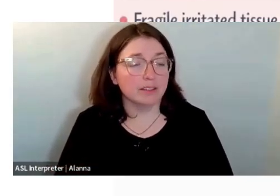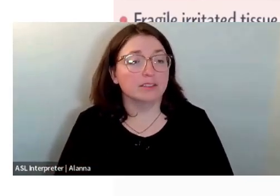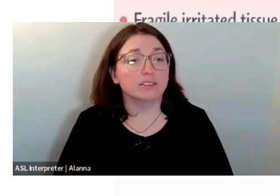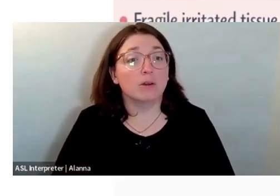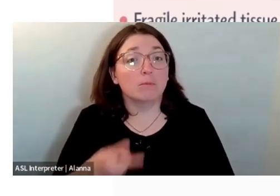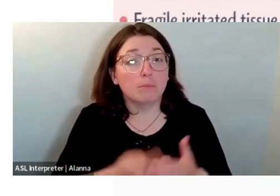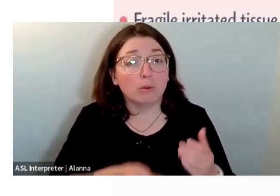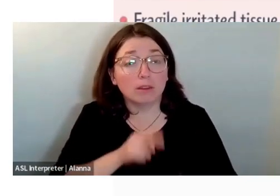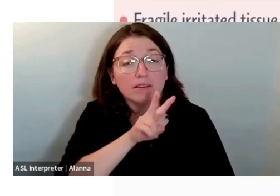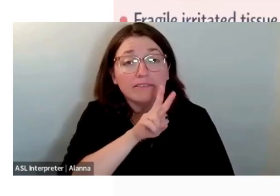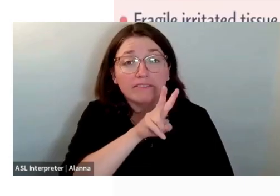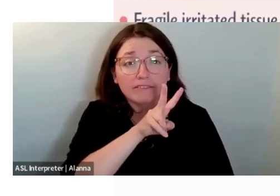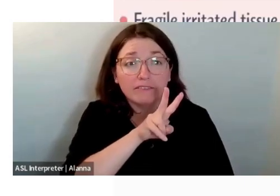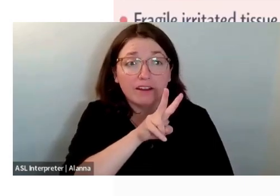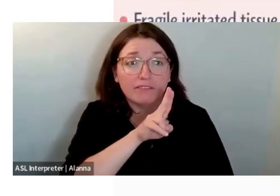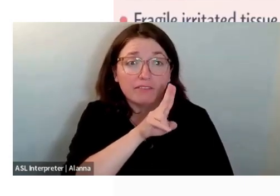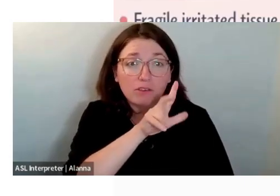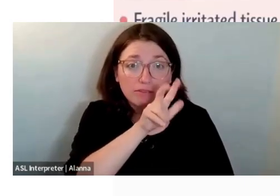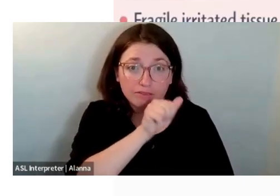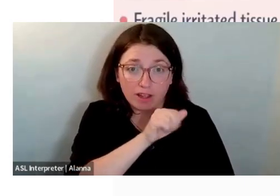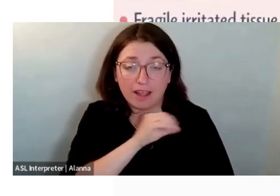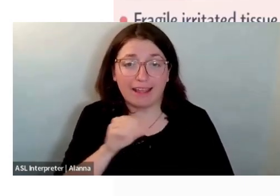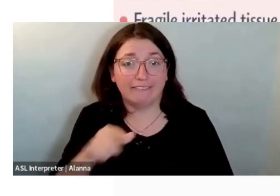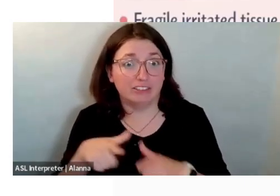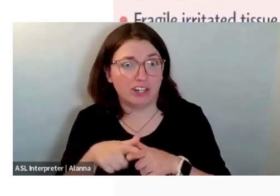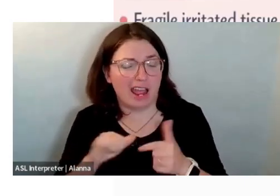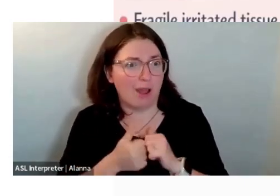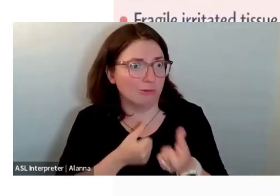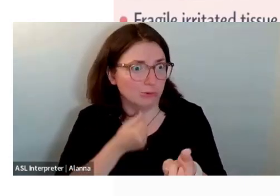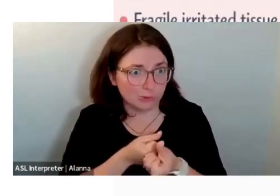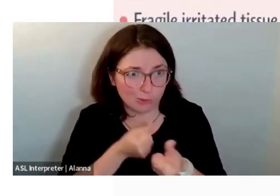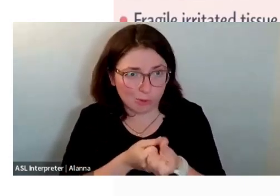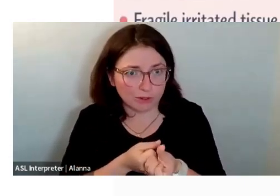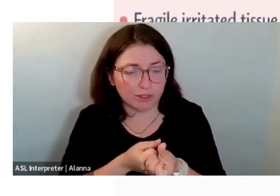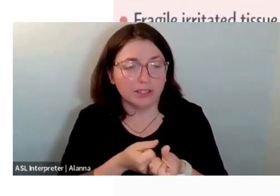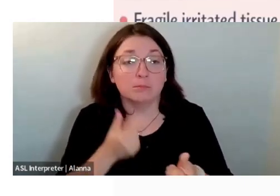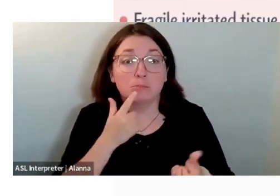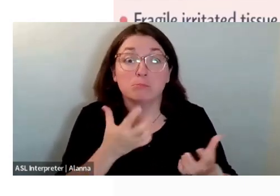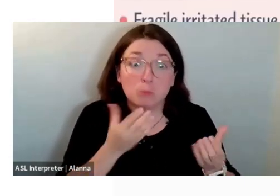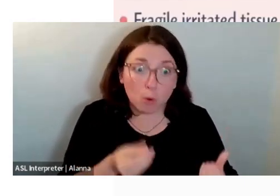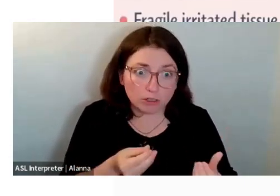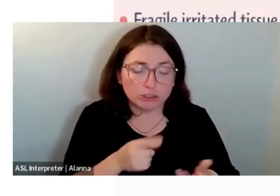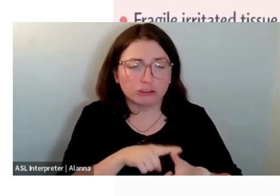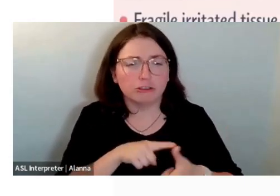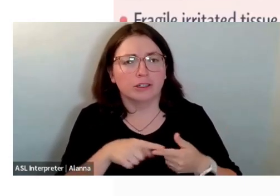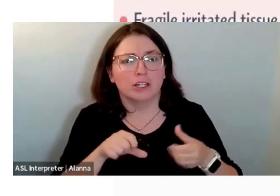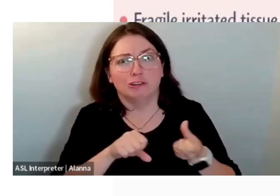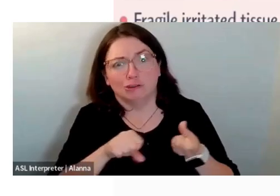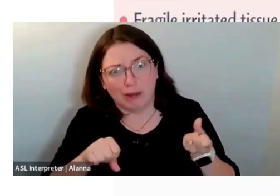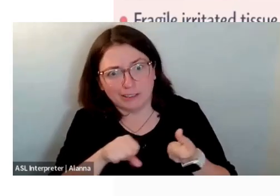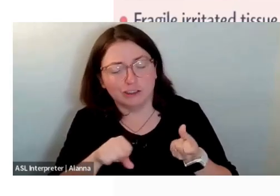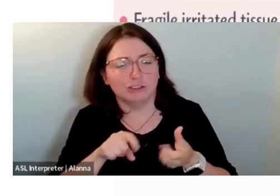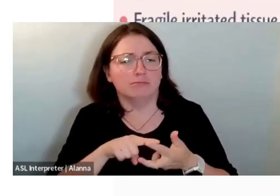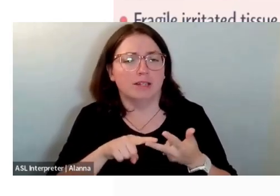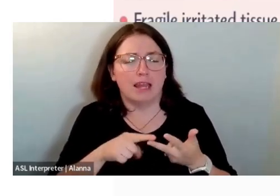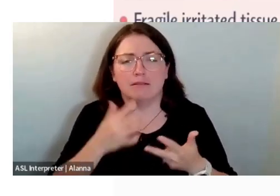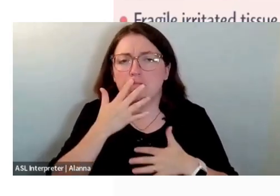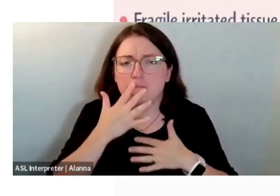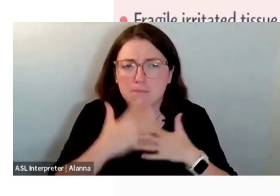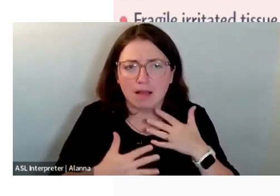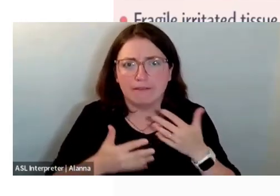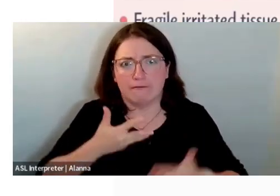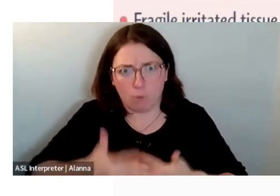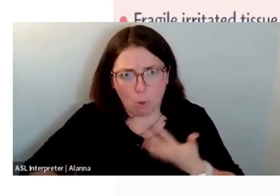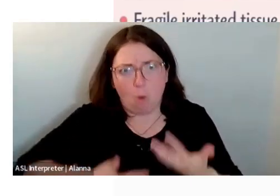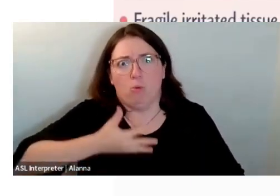key principles are moisture, stretch, and blood flow. So the first thing I'm going to talk with you a little bit